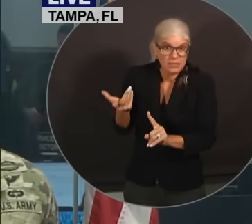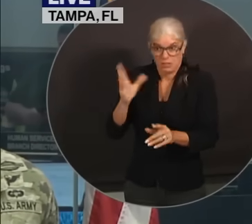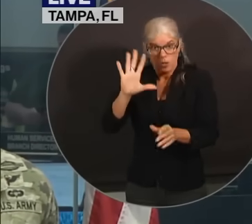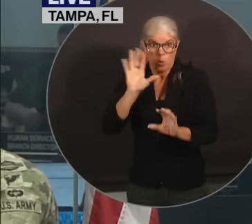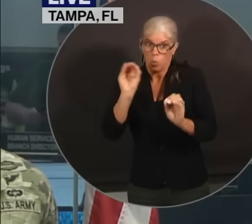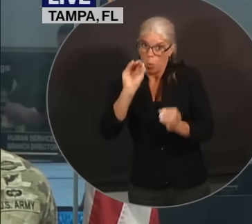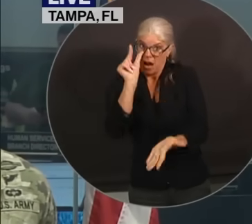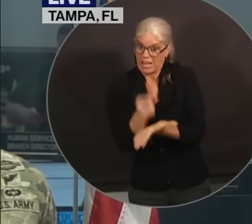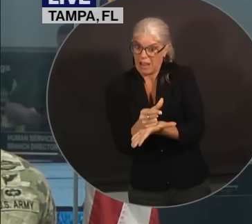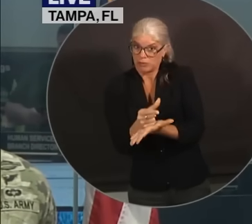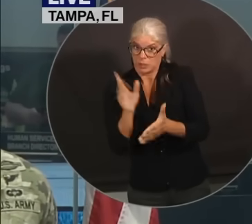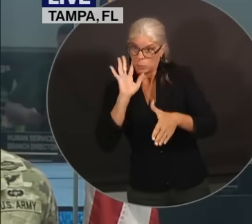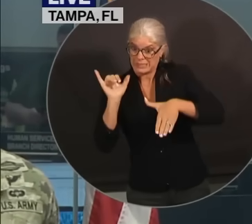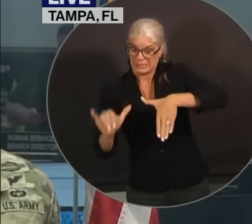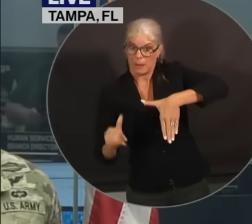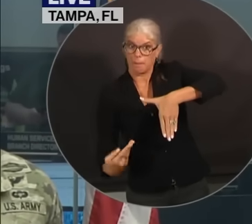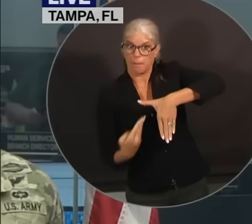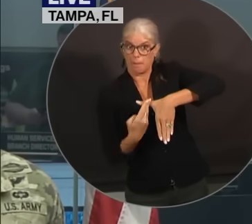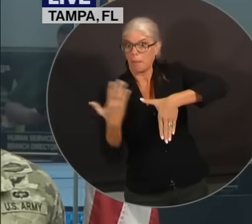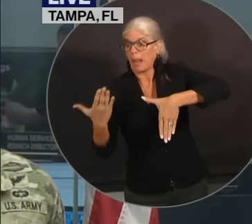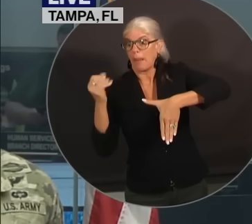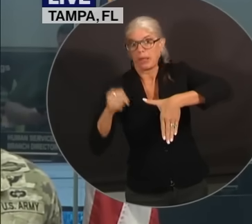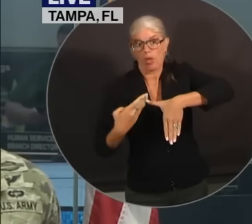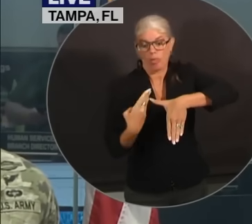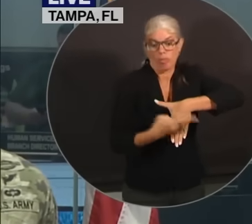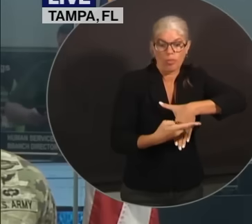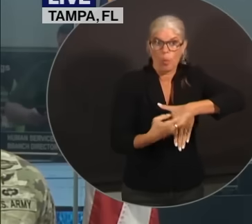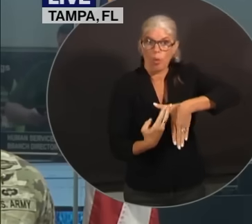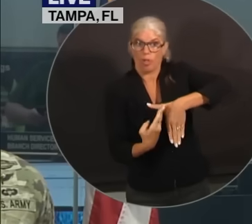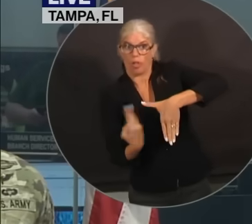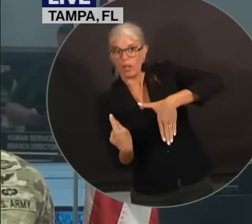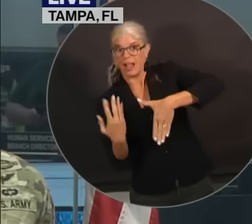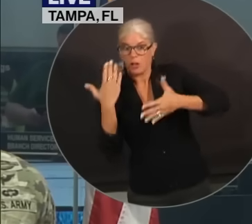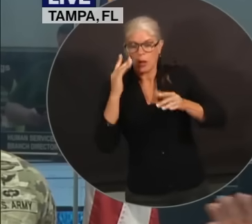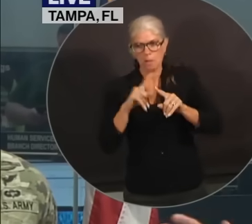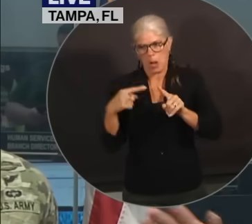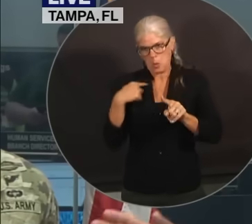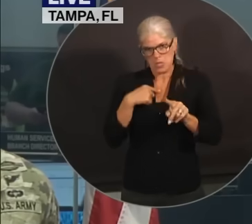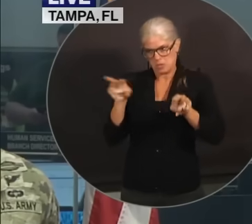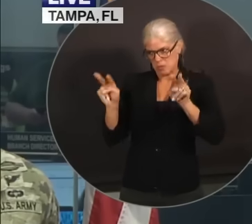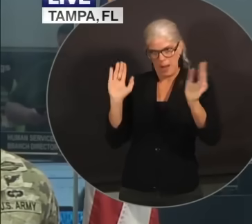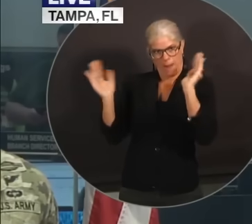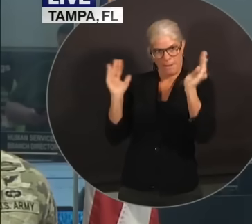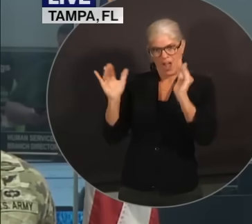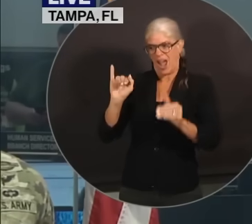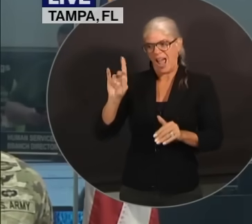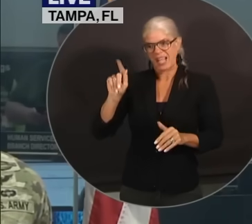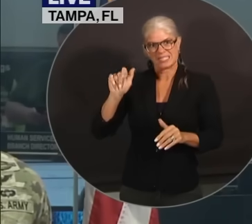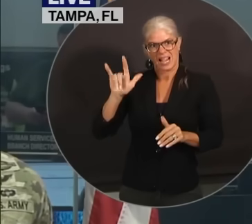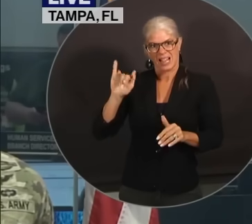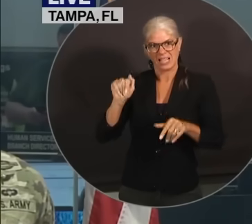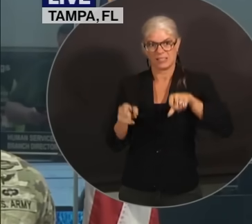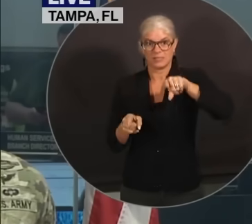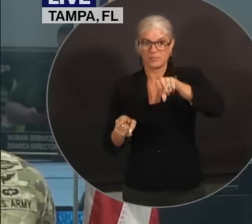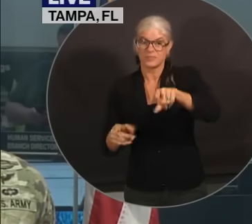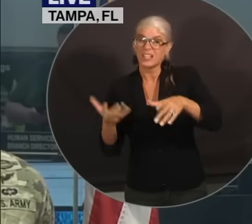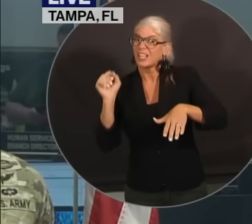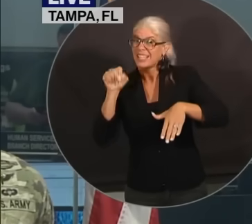but we have seen that slight trend, and that could potentially be very impactful if you're talking another 30 or 40 miles to the